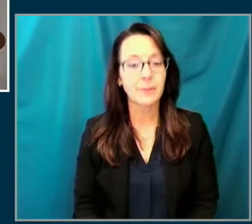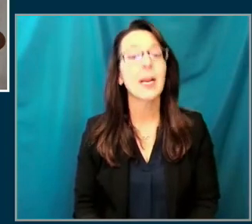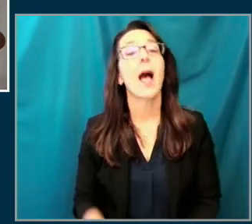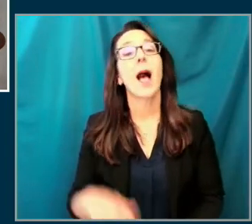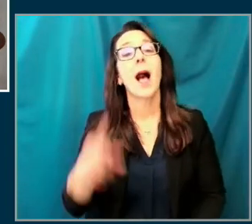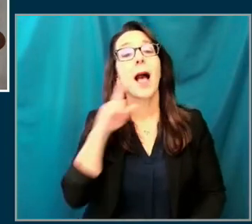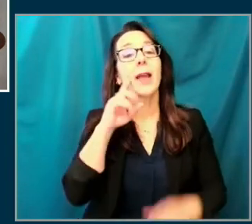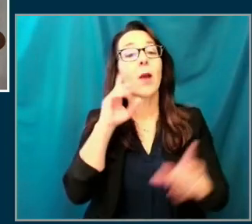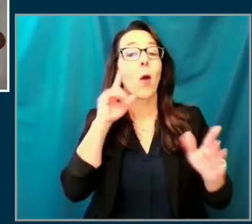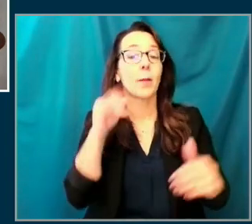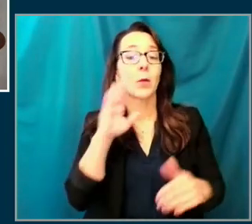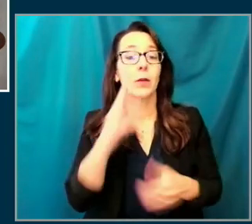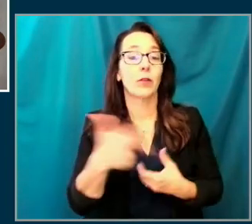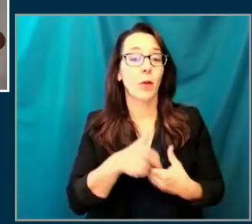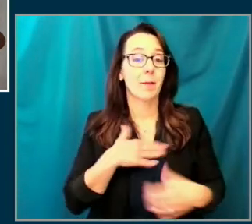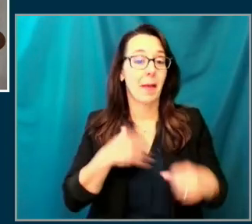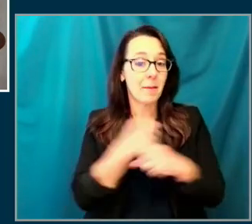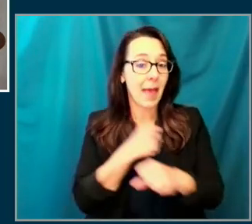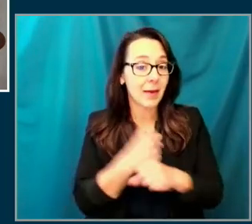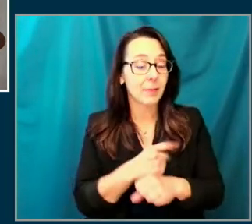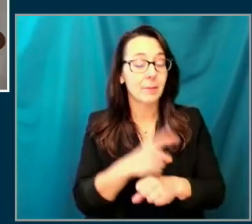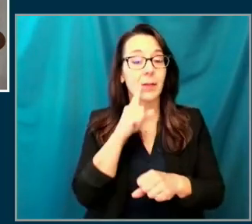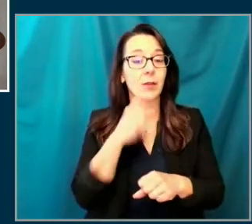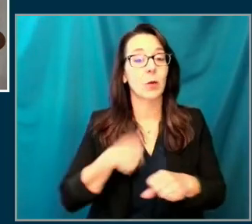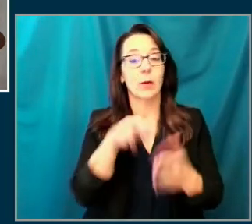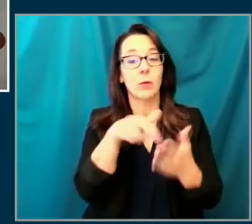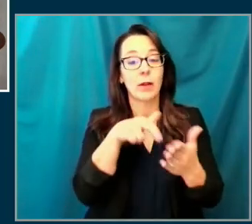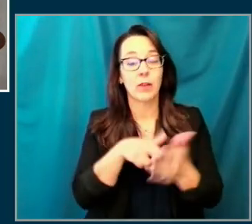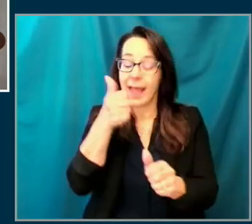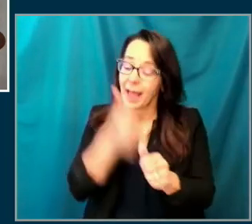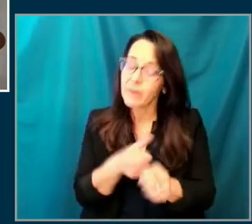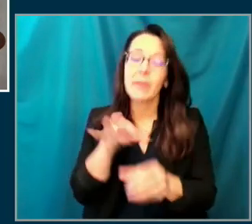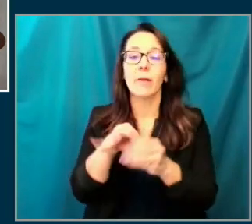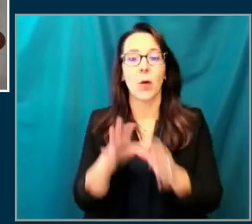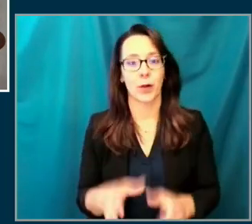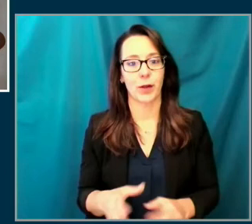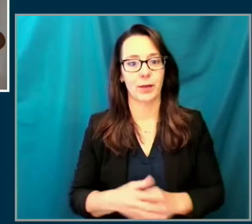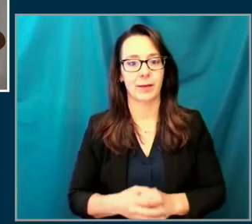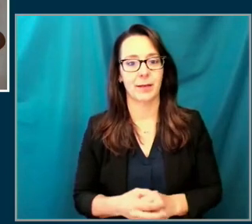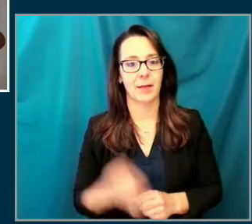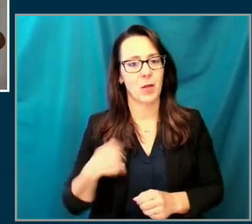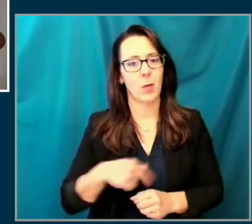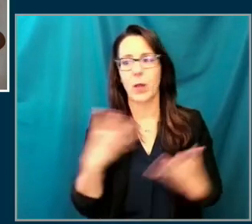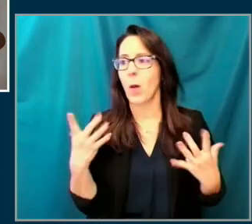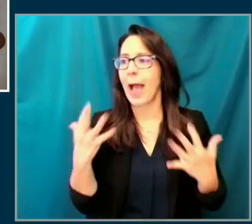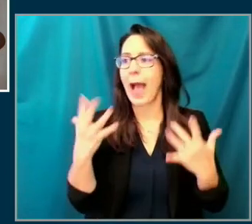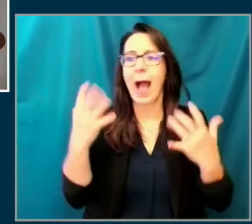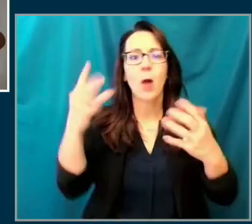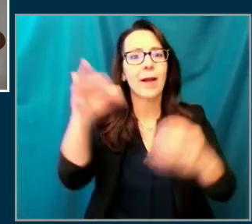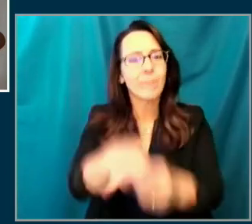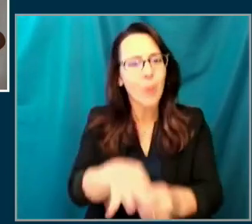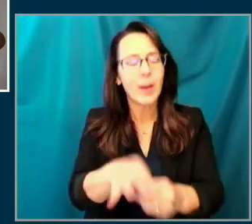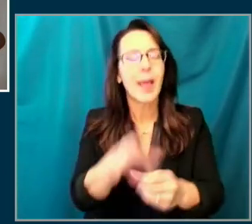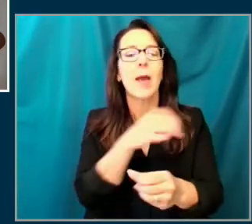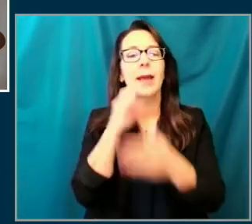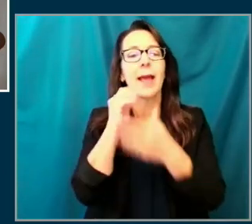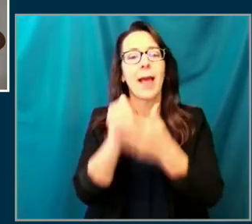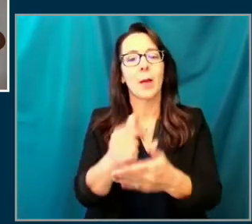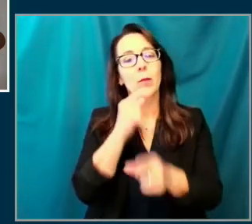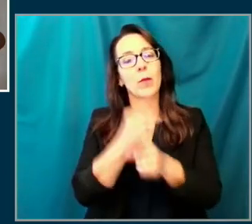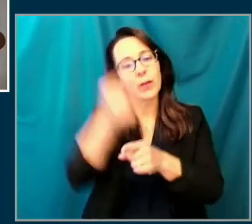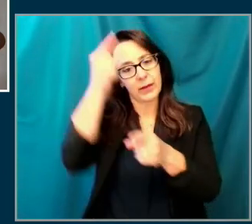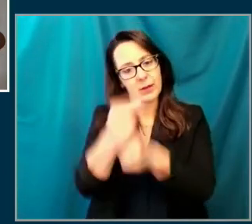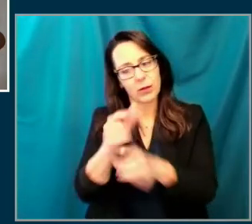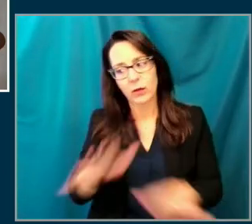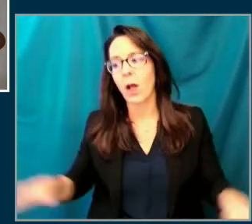in making sure that we register every voter, that we turn out the vote, and that we also help our sisters and brothers across the nation to make sure that the United